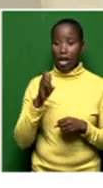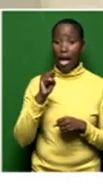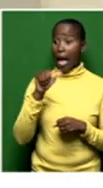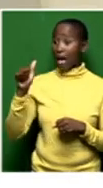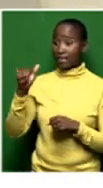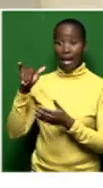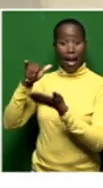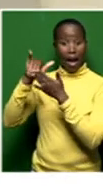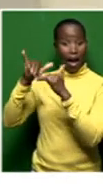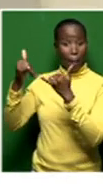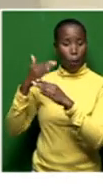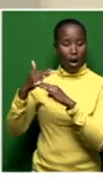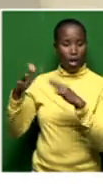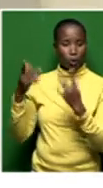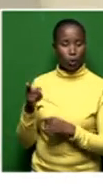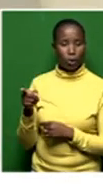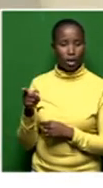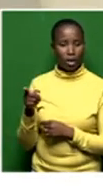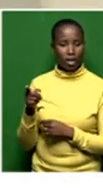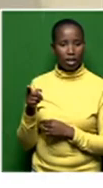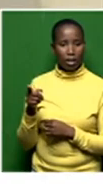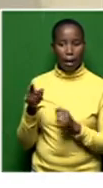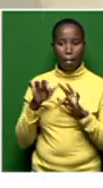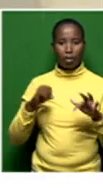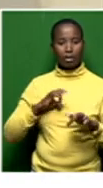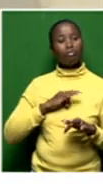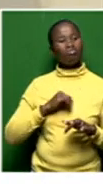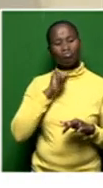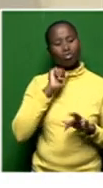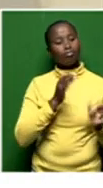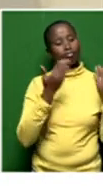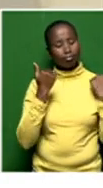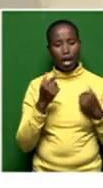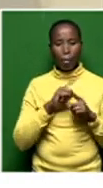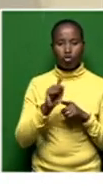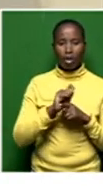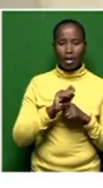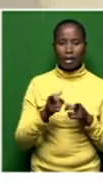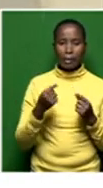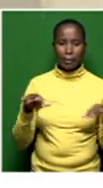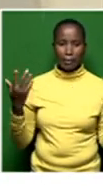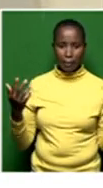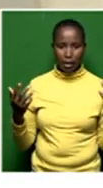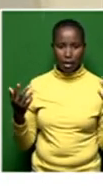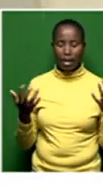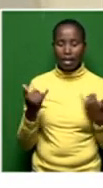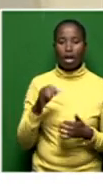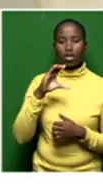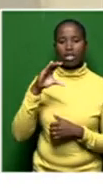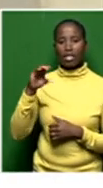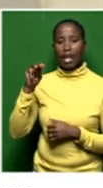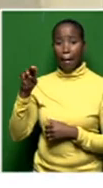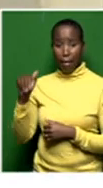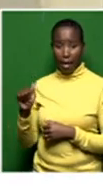operating. They have not received any training, and the CCMA has refused to grant the training